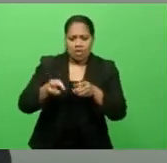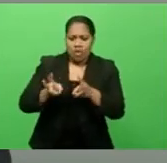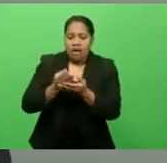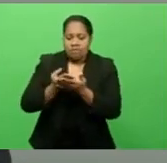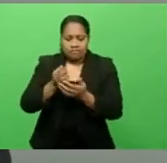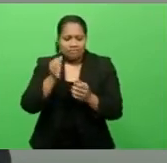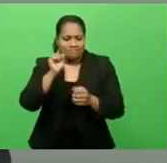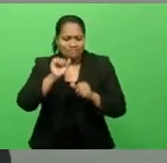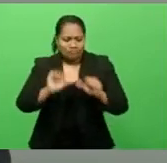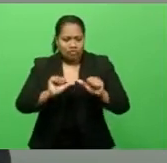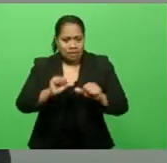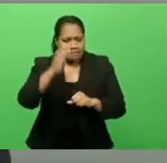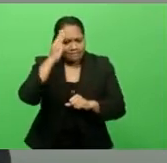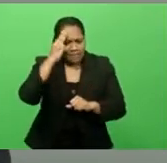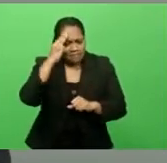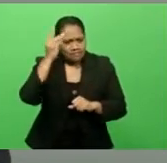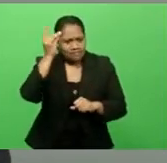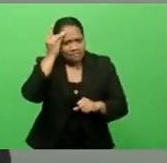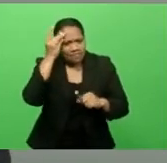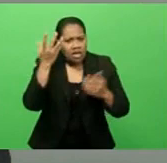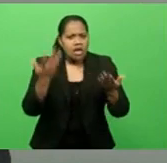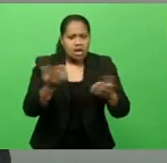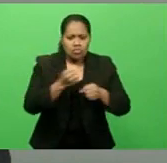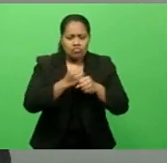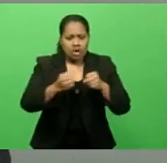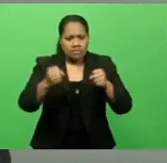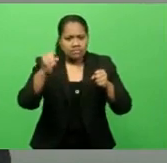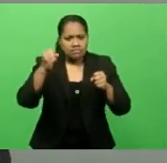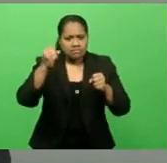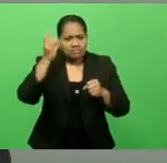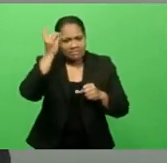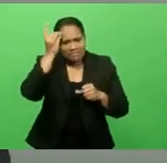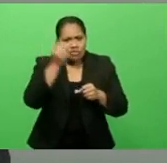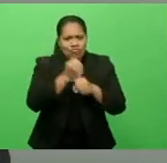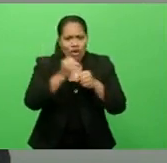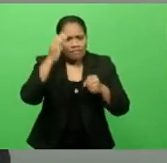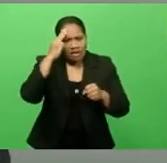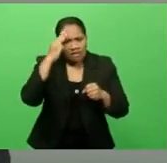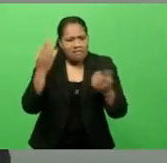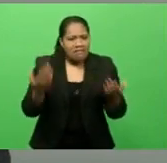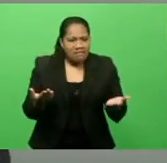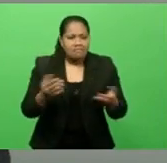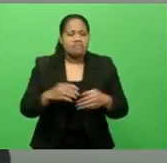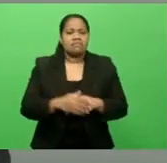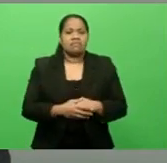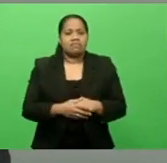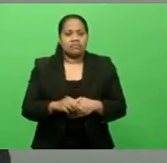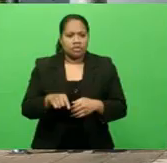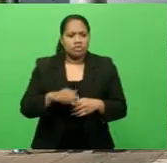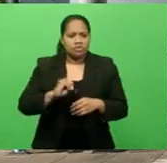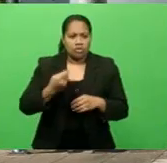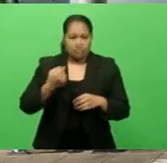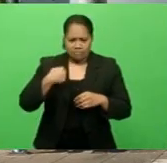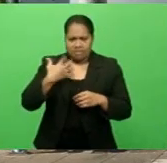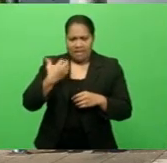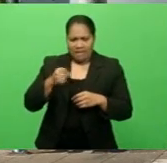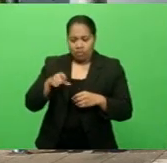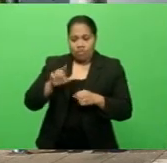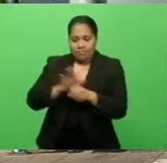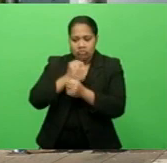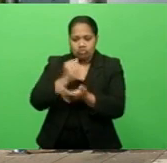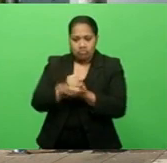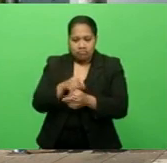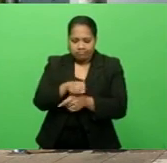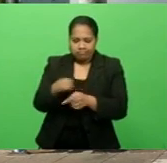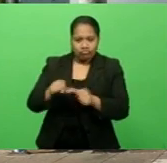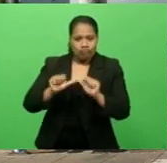our grandfathers and grandmothers, I have a 98-year-old grandmother, is to make sure that we protect this nation. The minister says